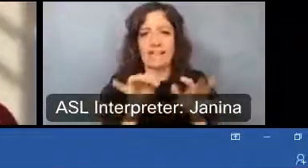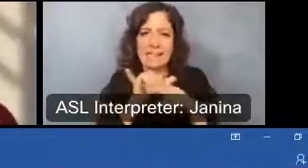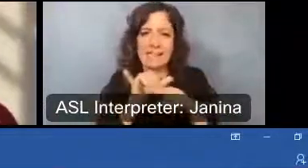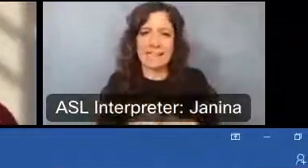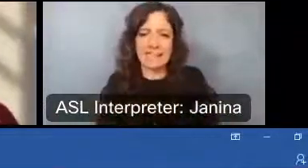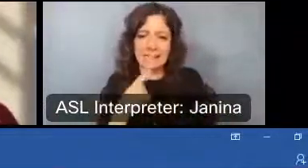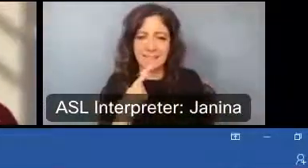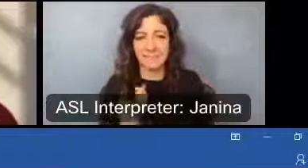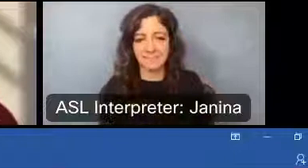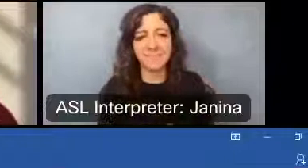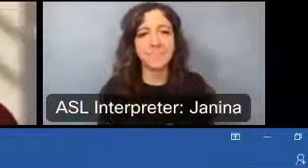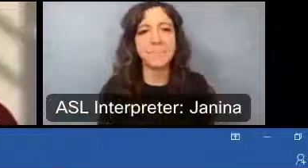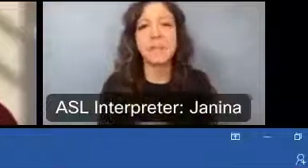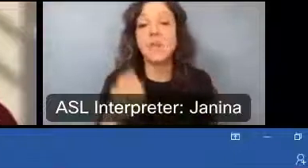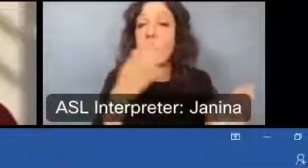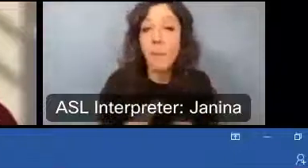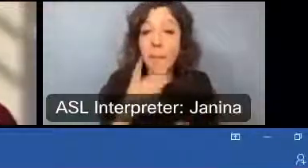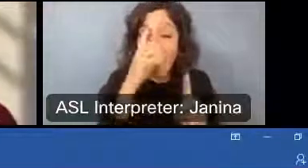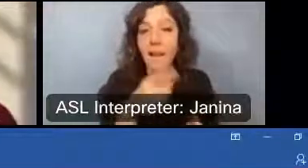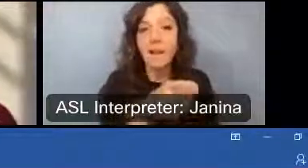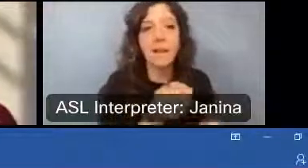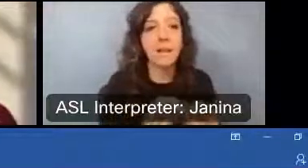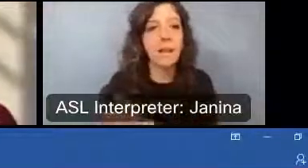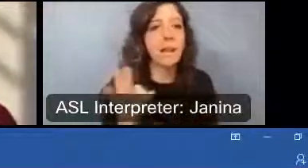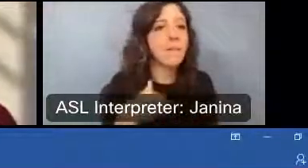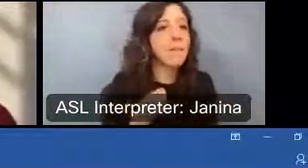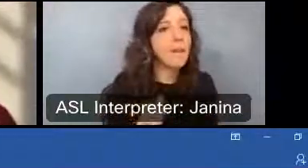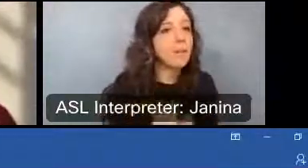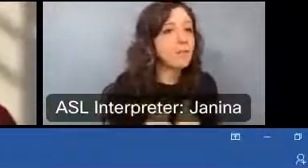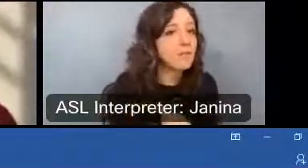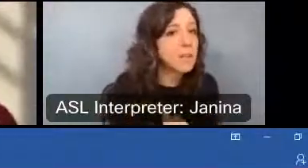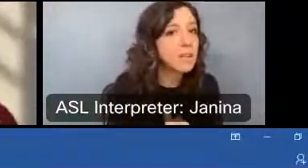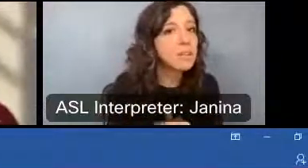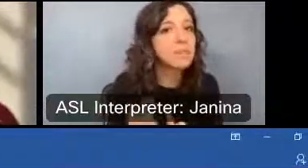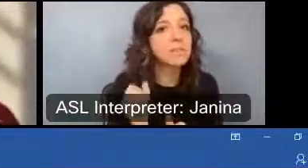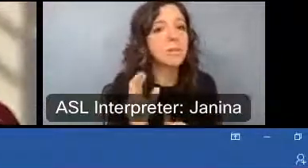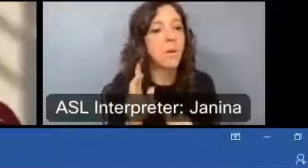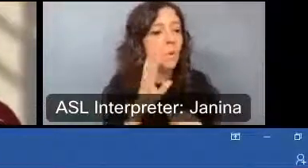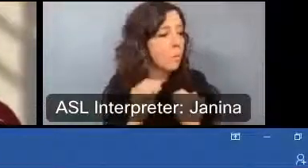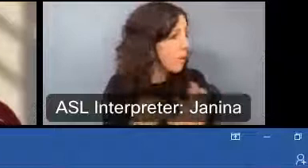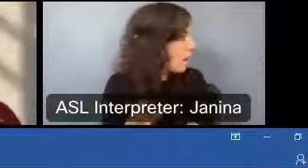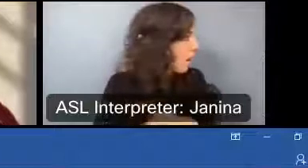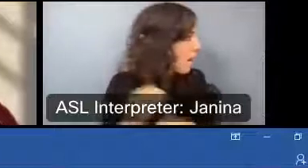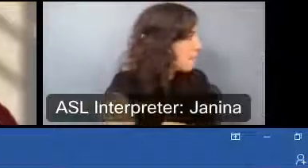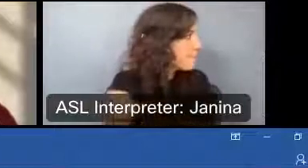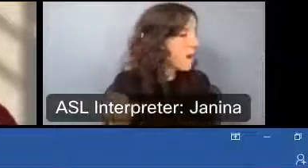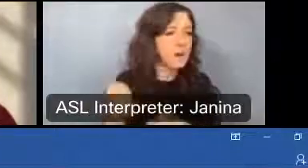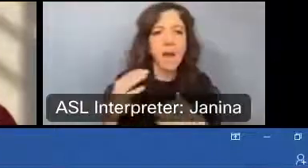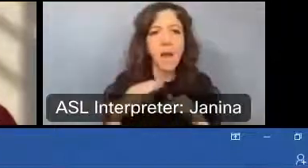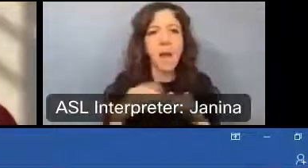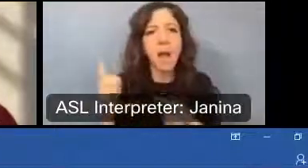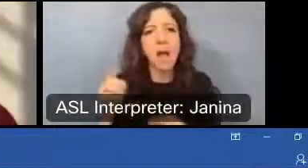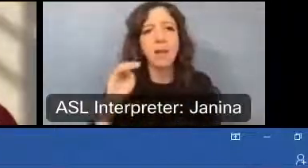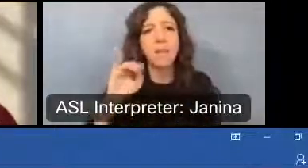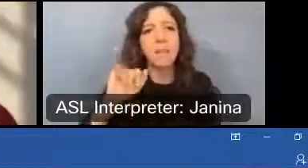plan will be to put this out if there's any revisions to it, but to put it out like on Monday via MailChimp